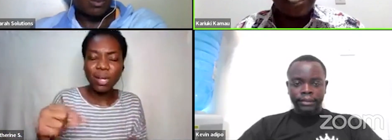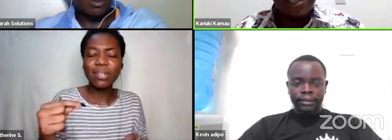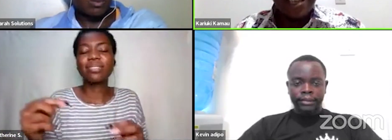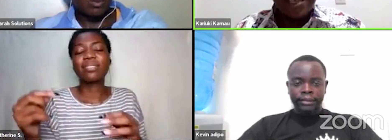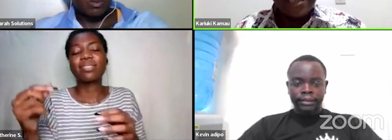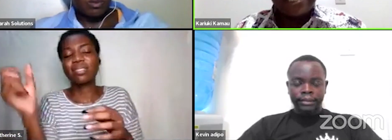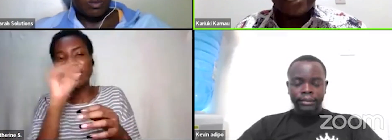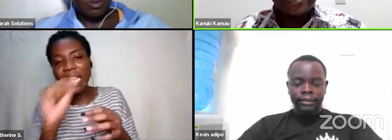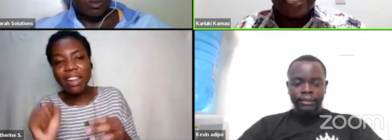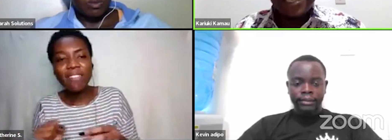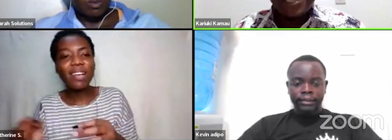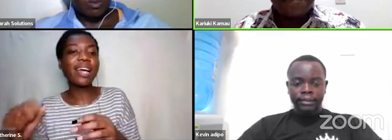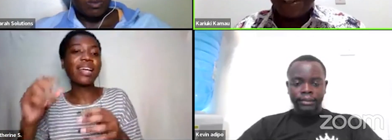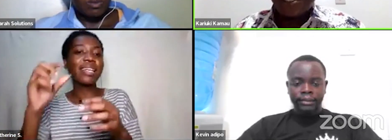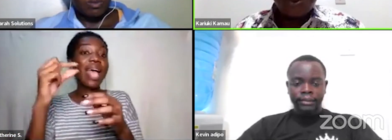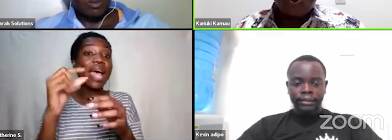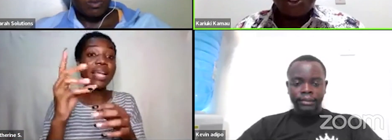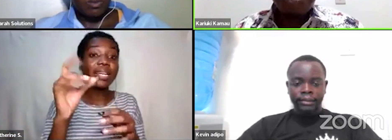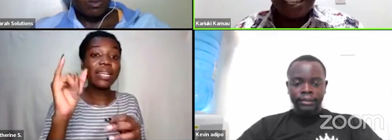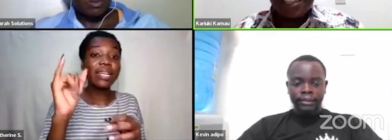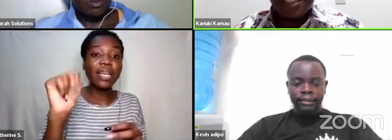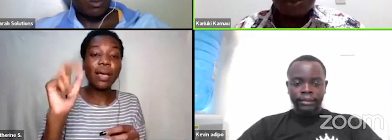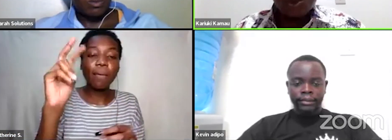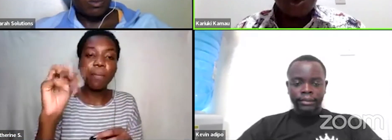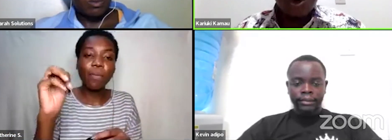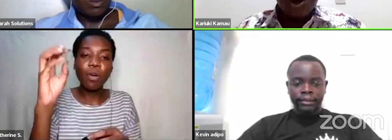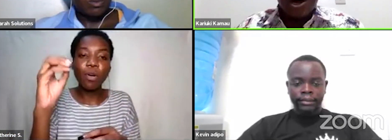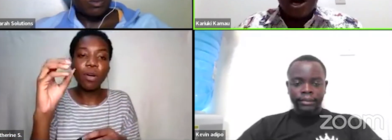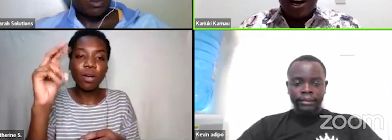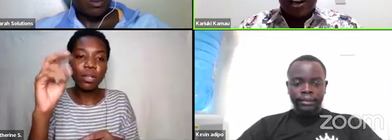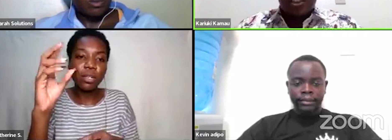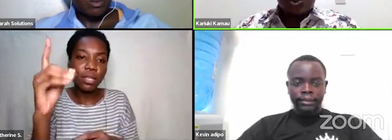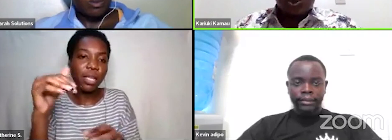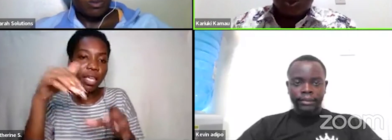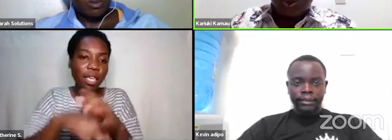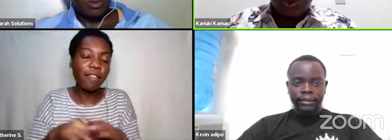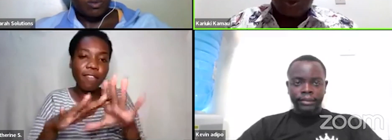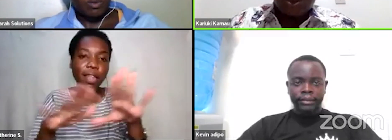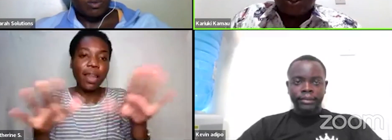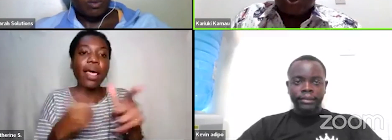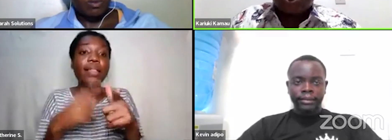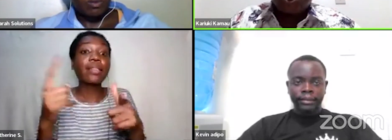the sea, yet retaining the person who was making them to